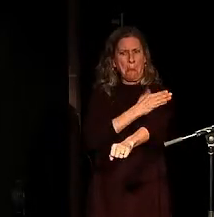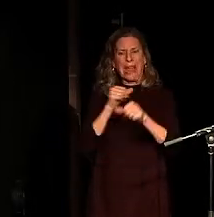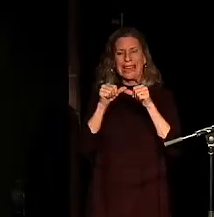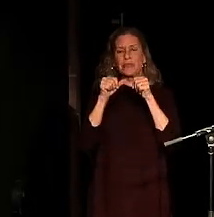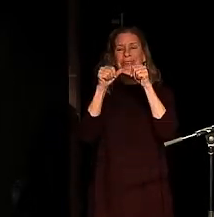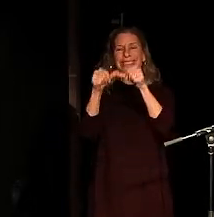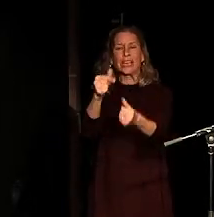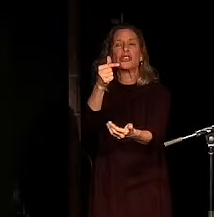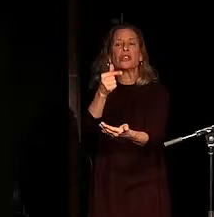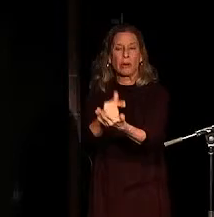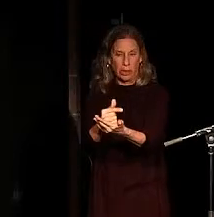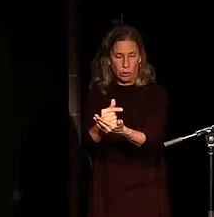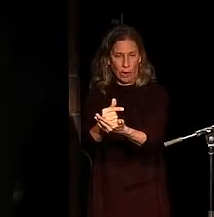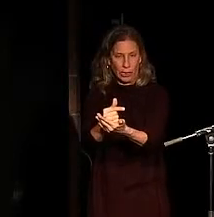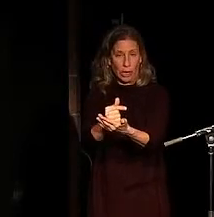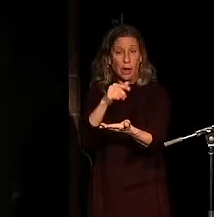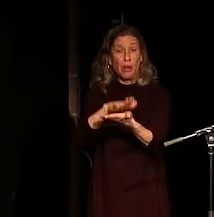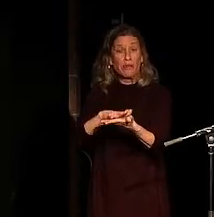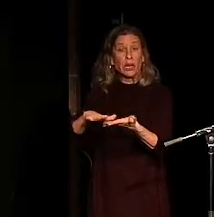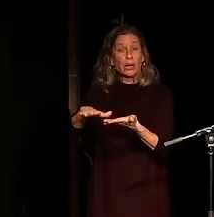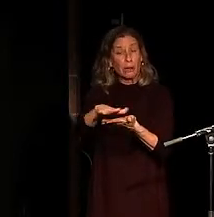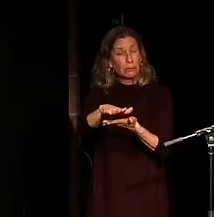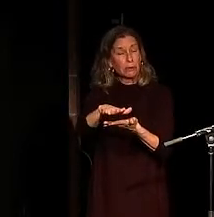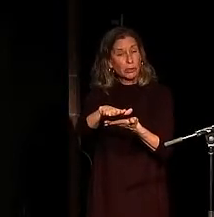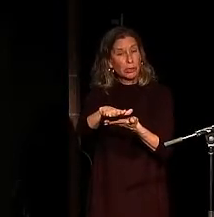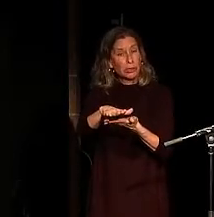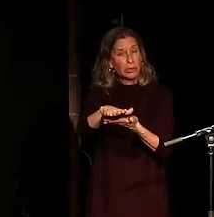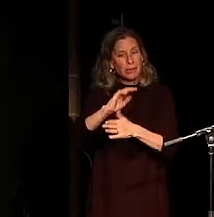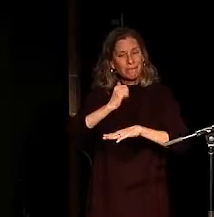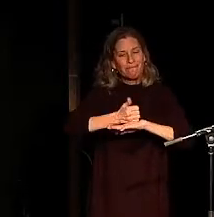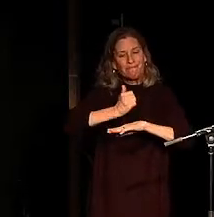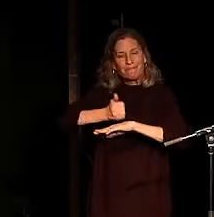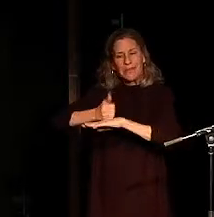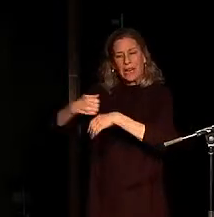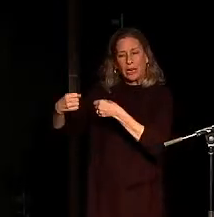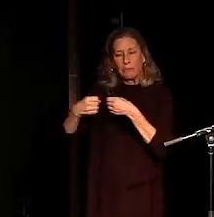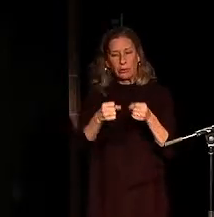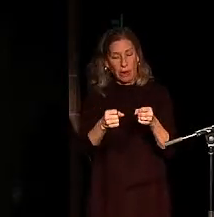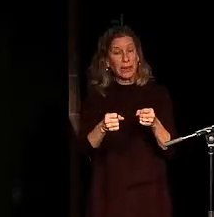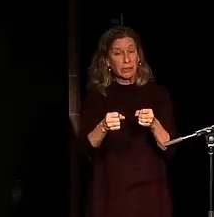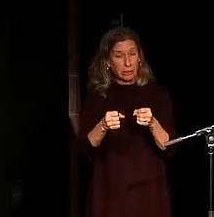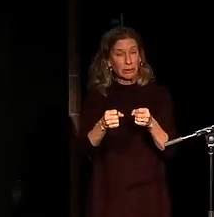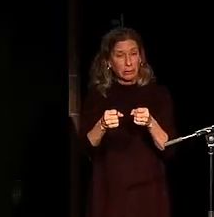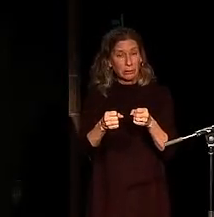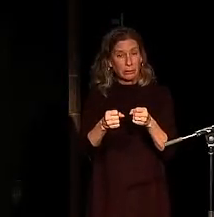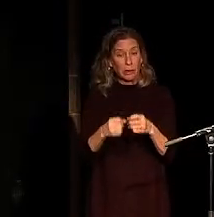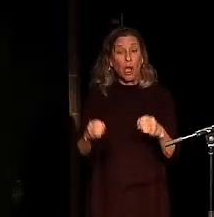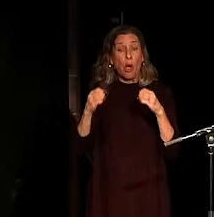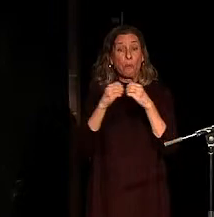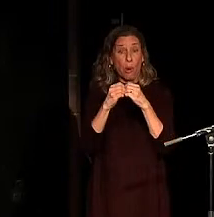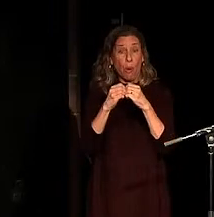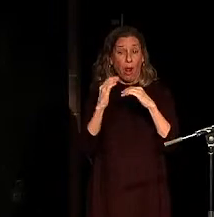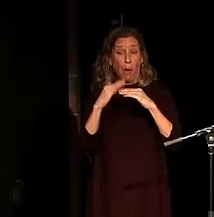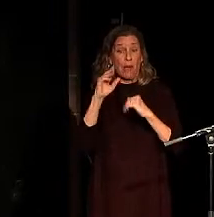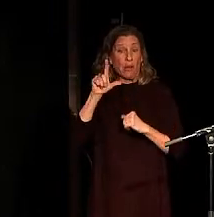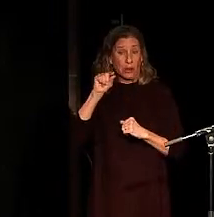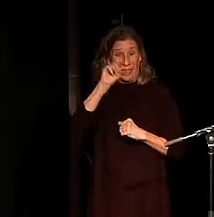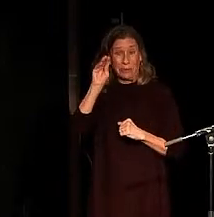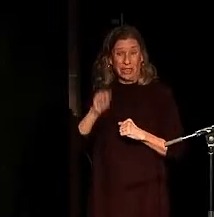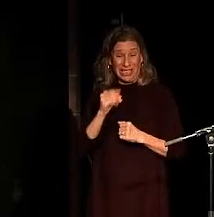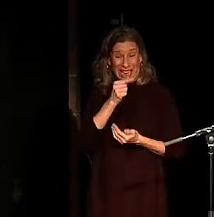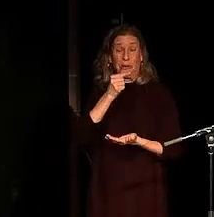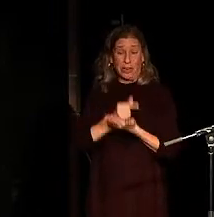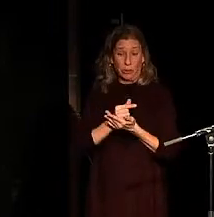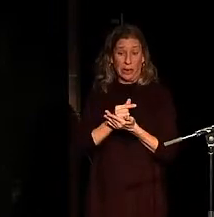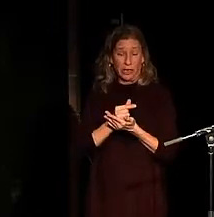and completion for colleges that are implementing some of these strategies, and sometimes more than 20% in graduation.